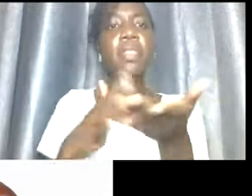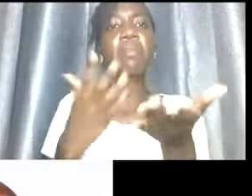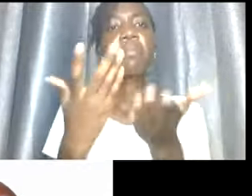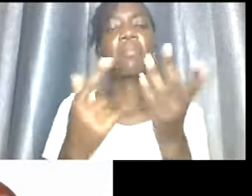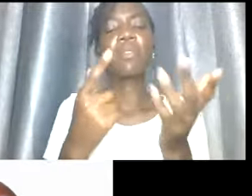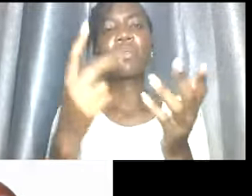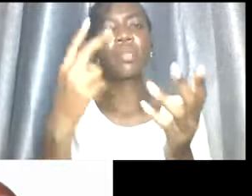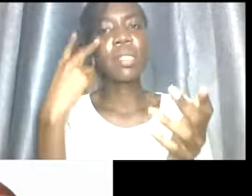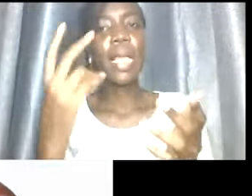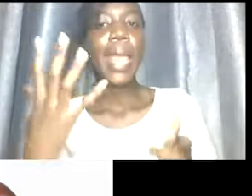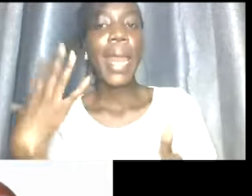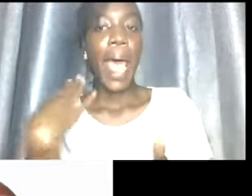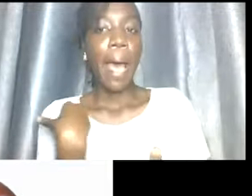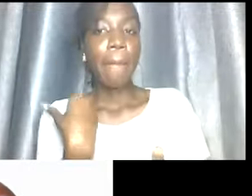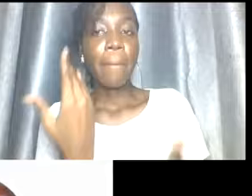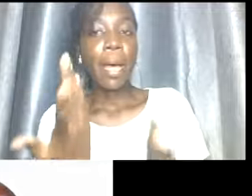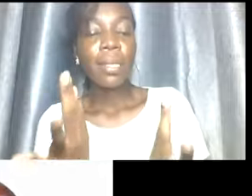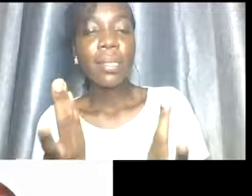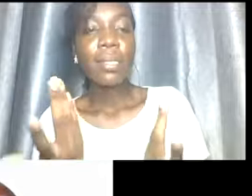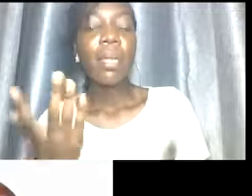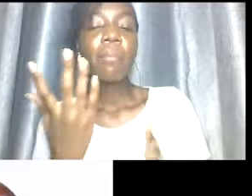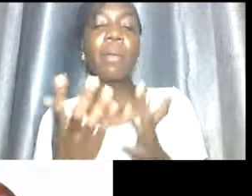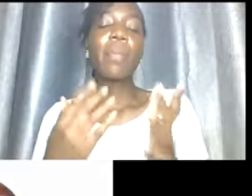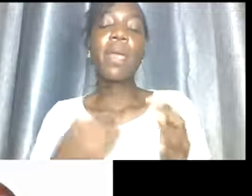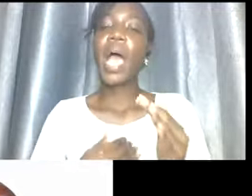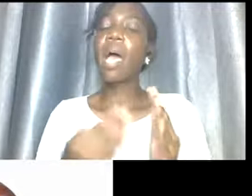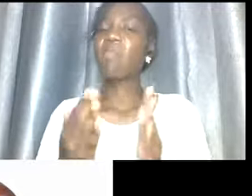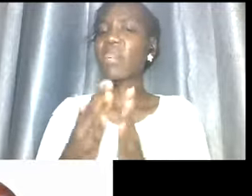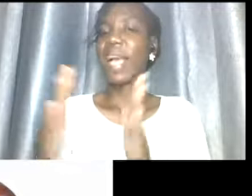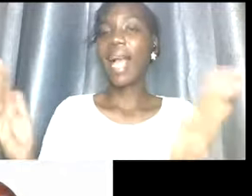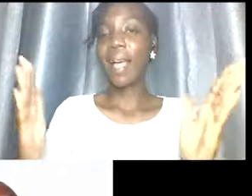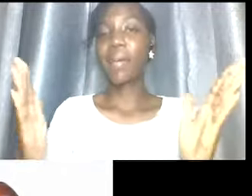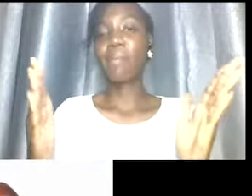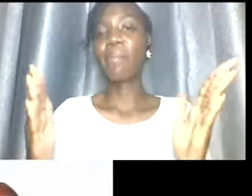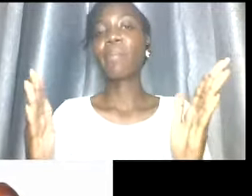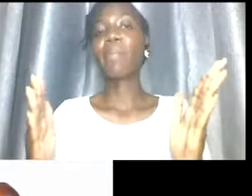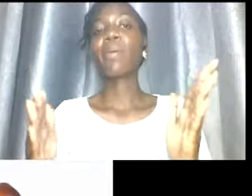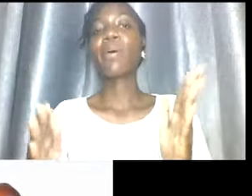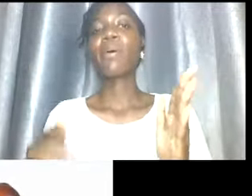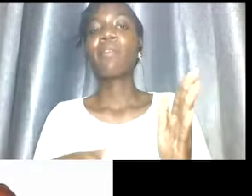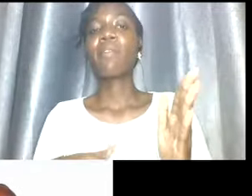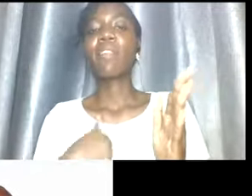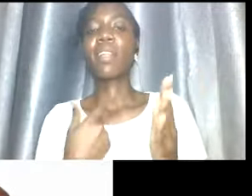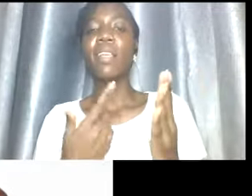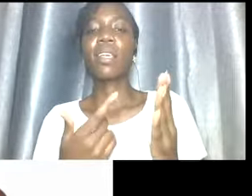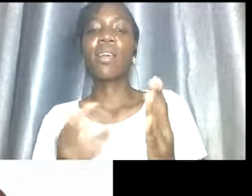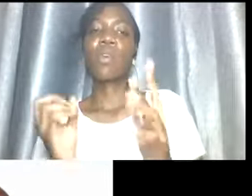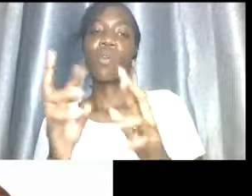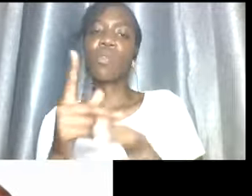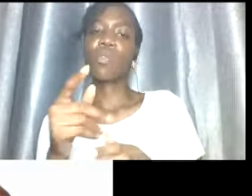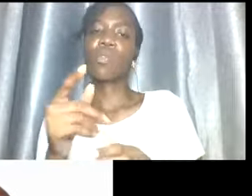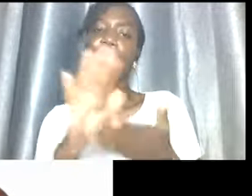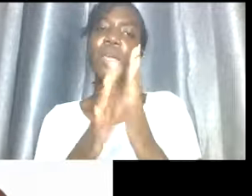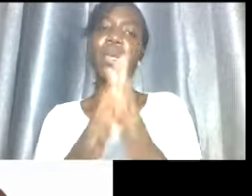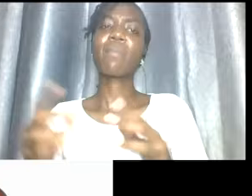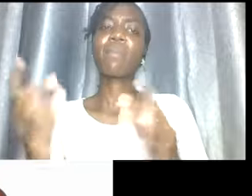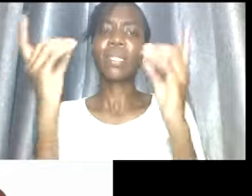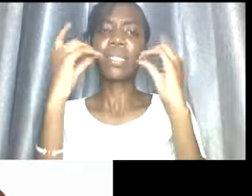Is it a gut feeling? Like, how exactly do you come to the decision that it's time to close shop?